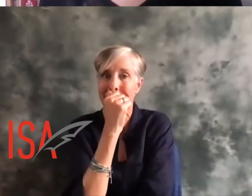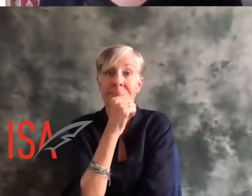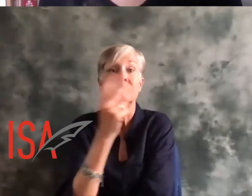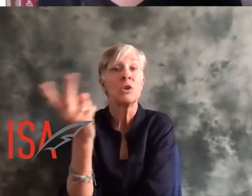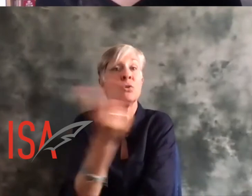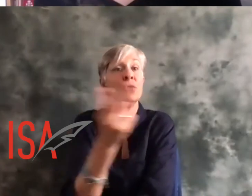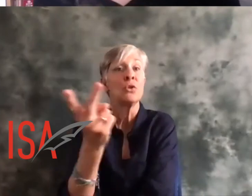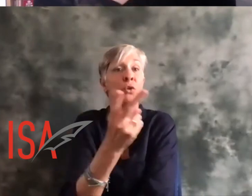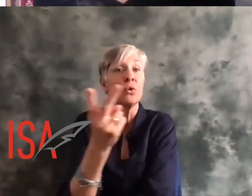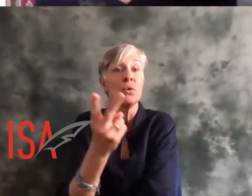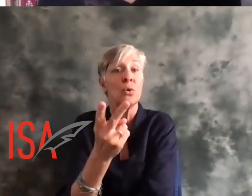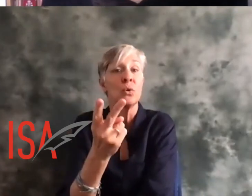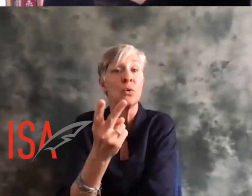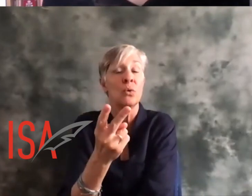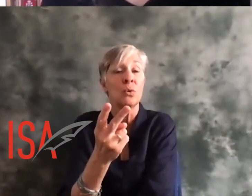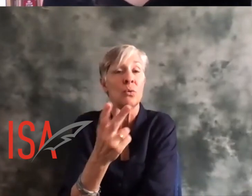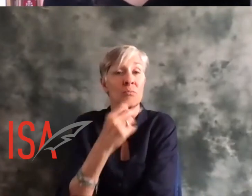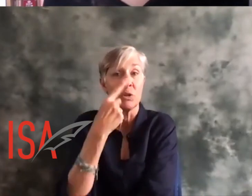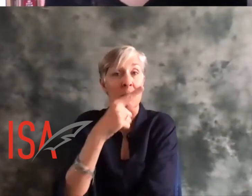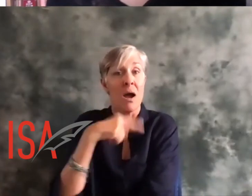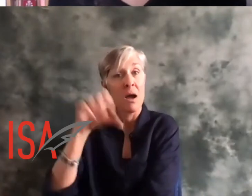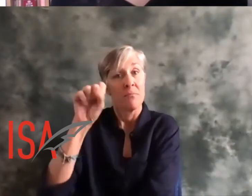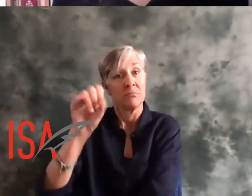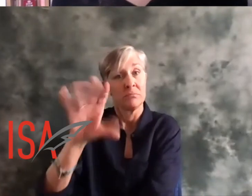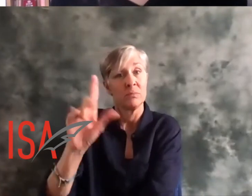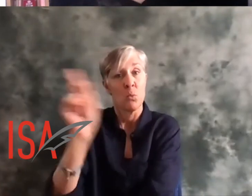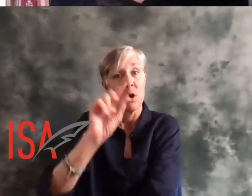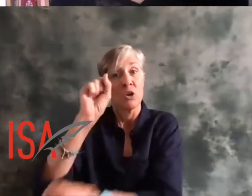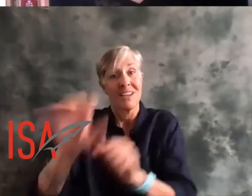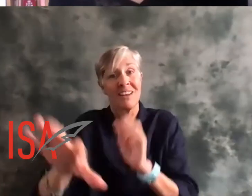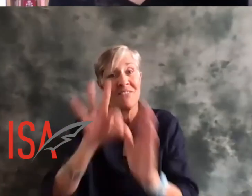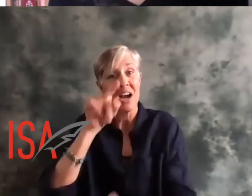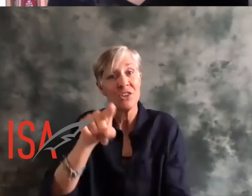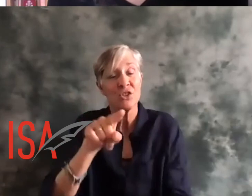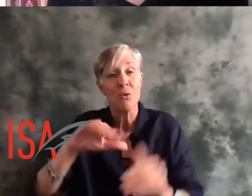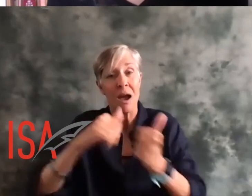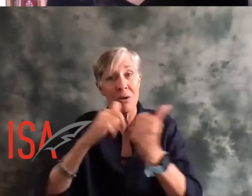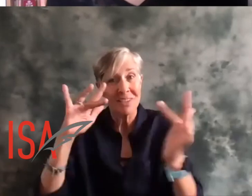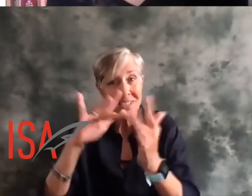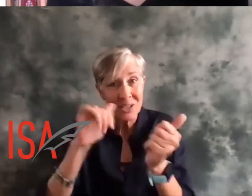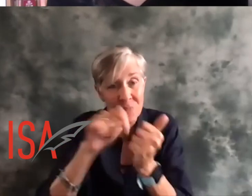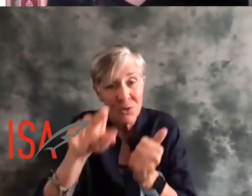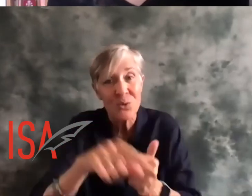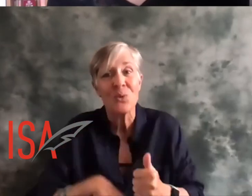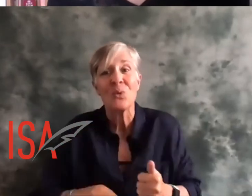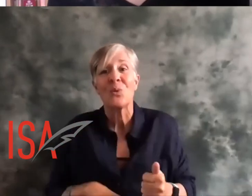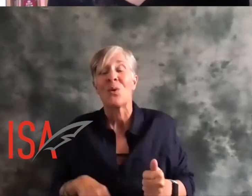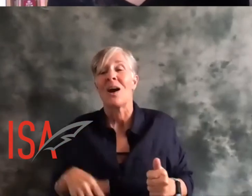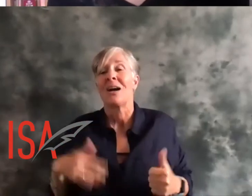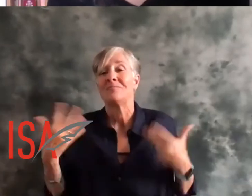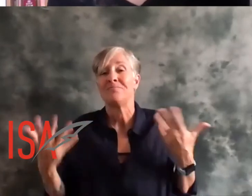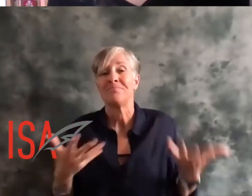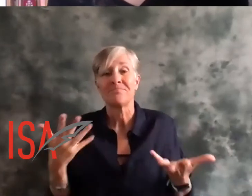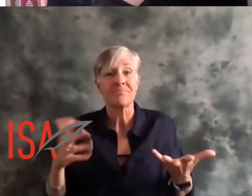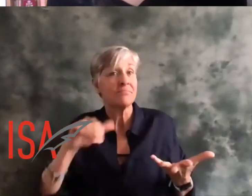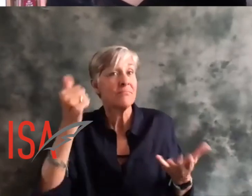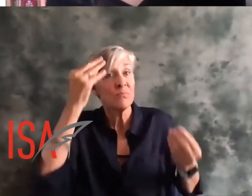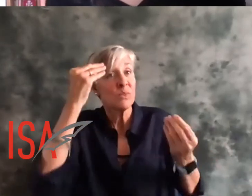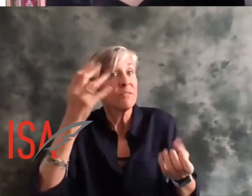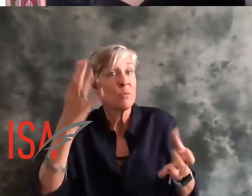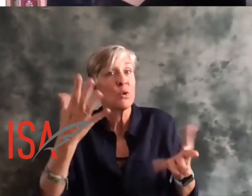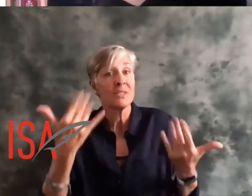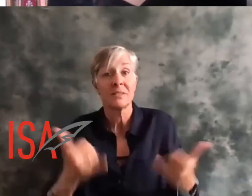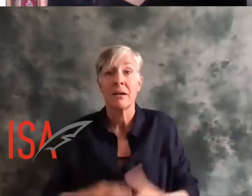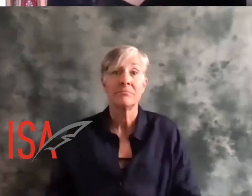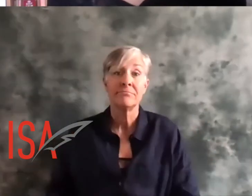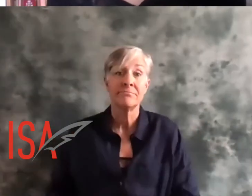guys tell everyone who's listening where they can find you, how they can connect with you, any other information that you want to